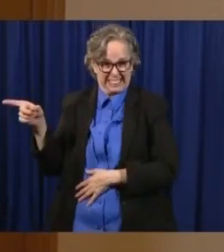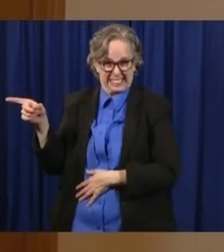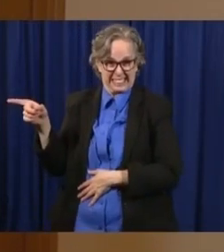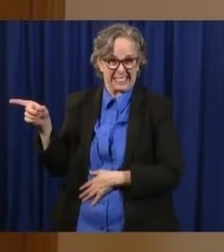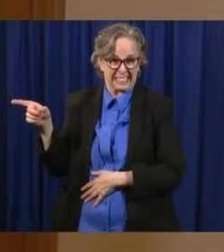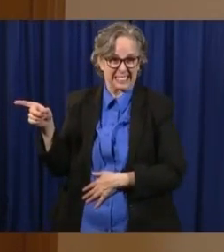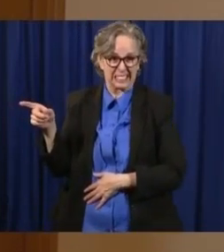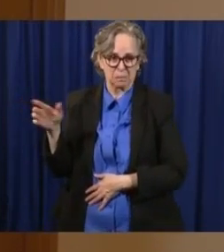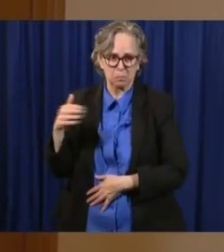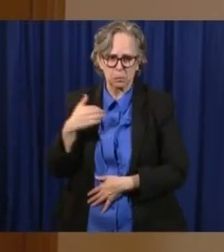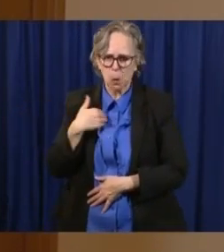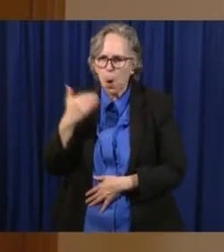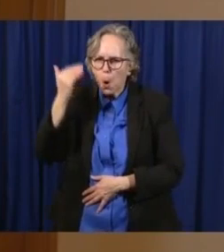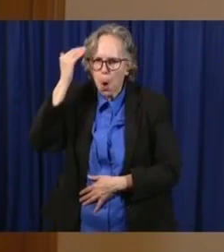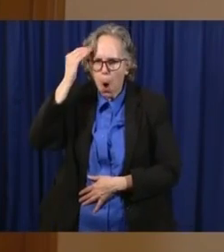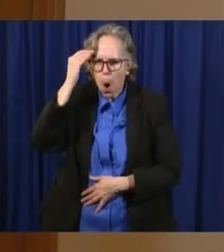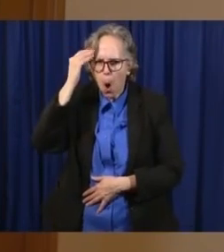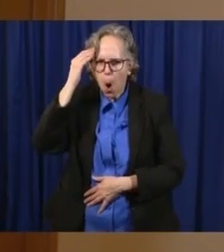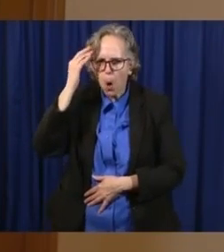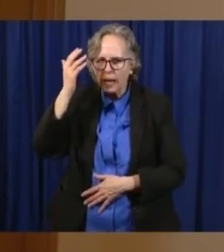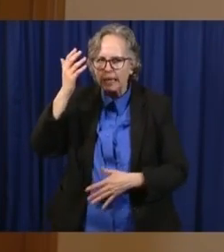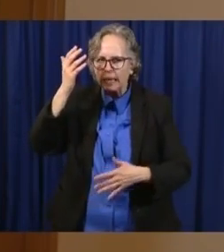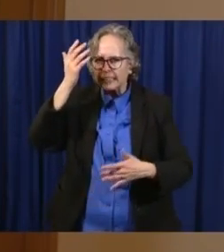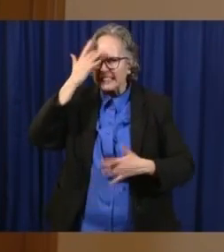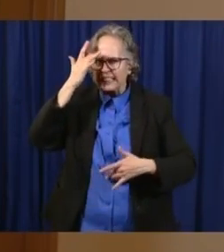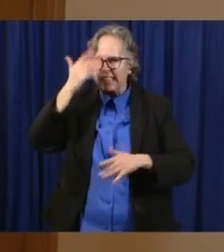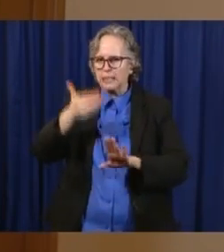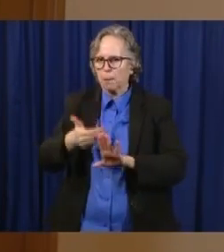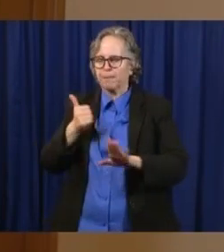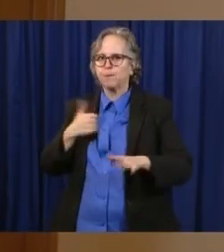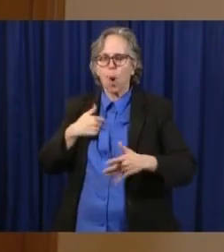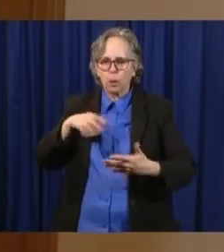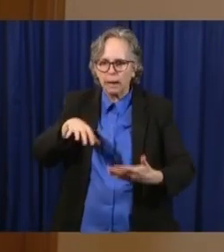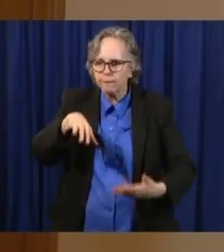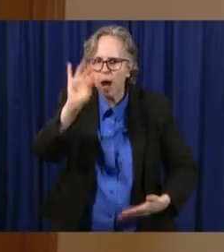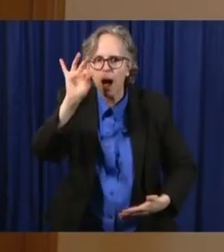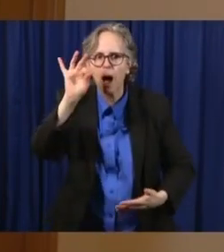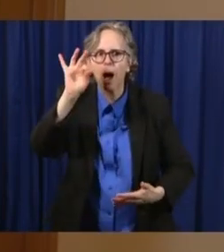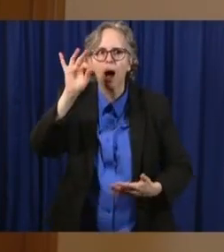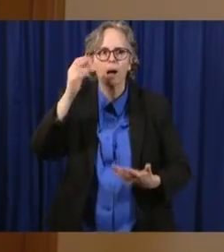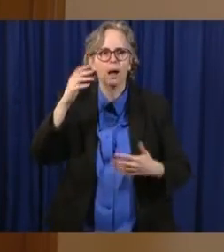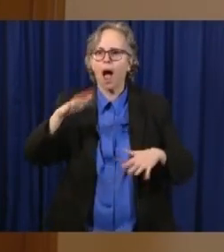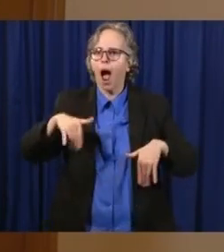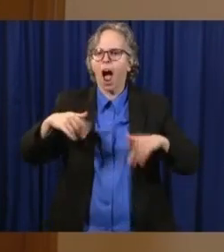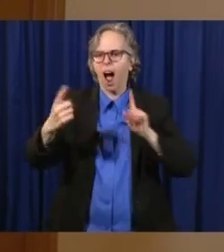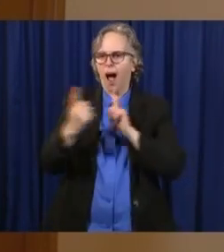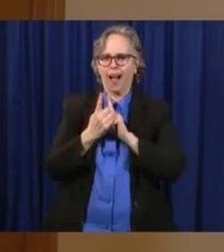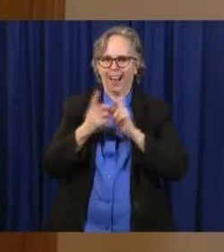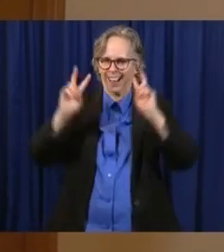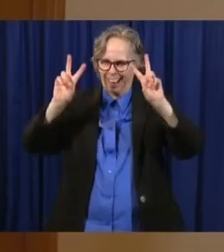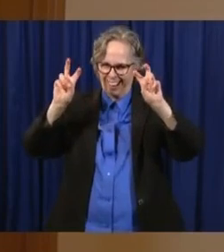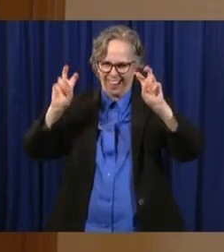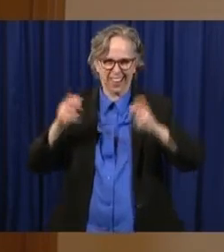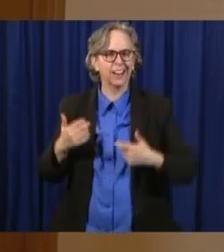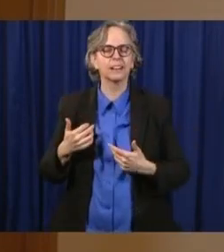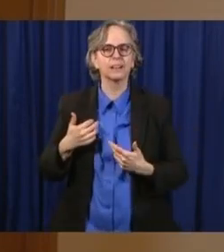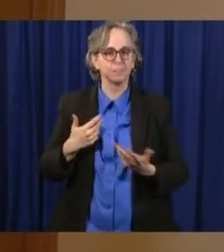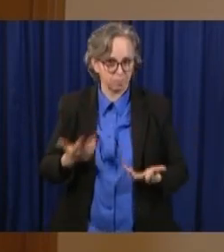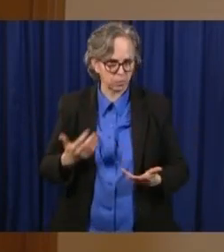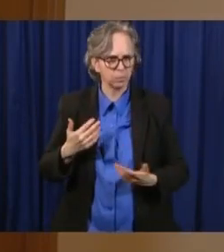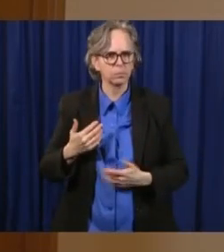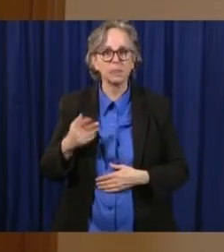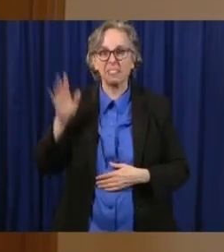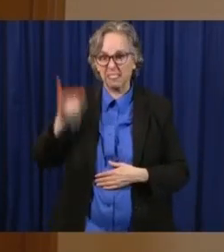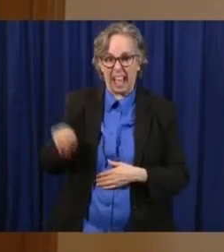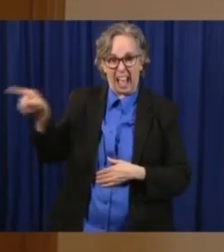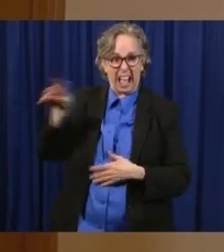was seeding and spreading even before you ever met me. But, this is the population of Ohio